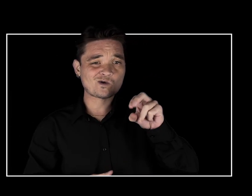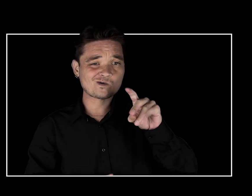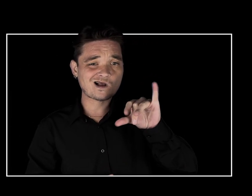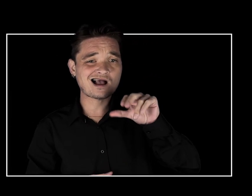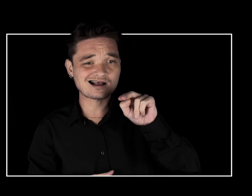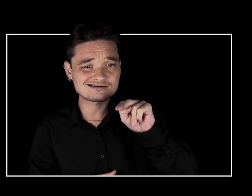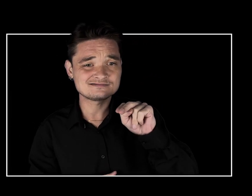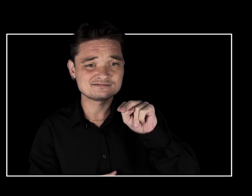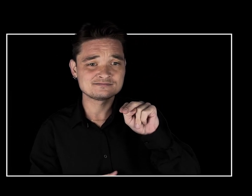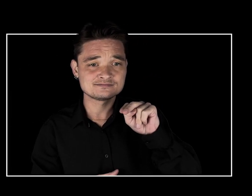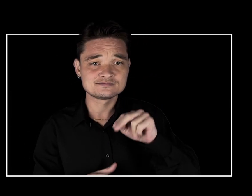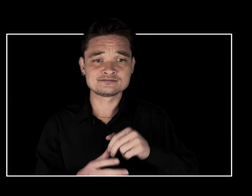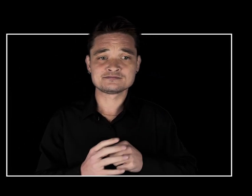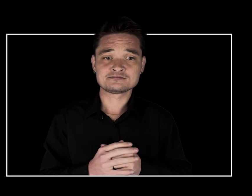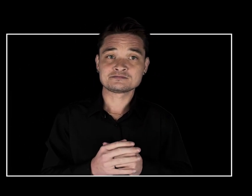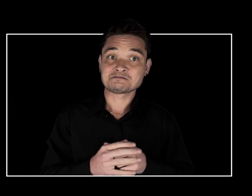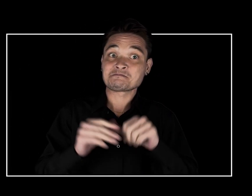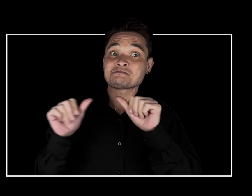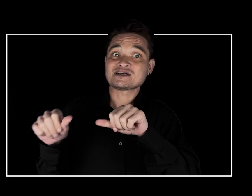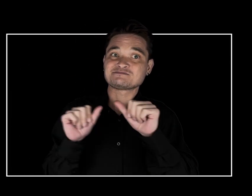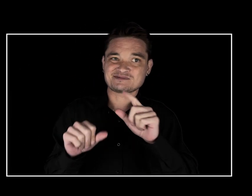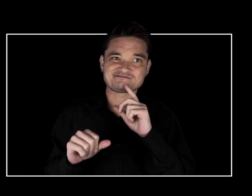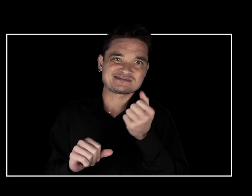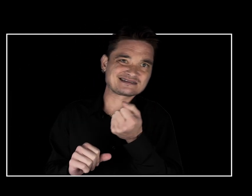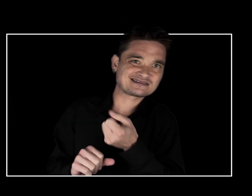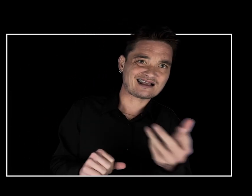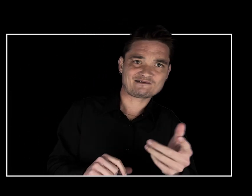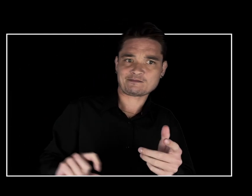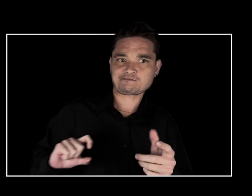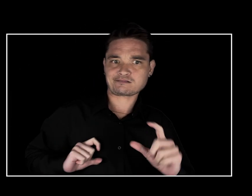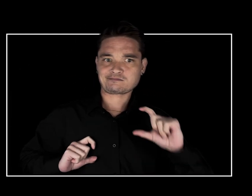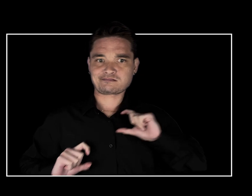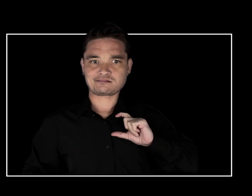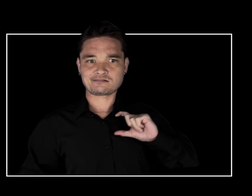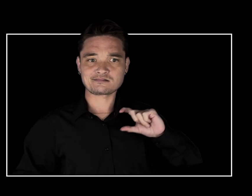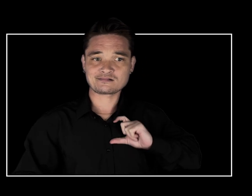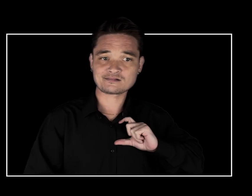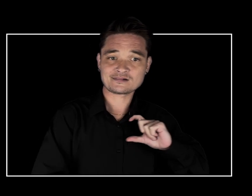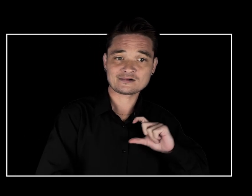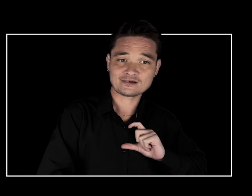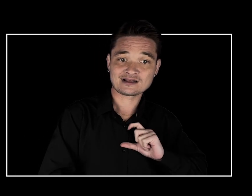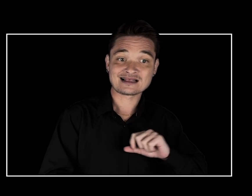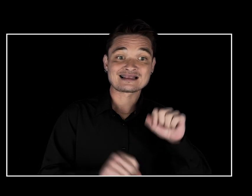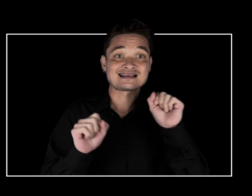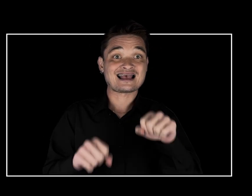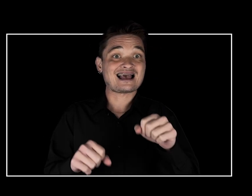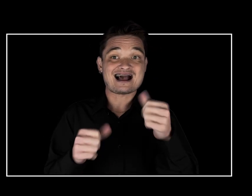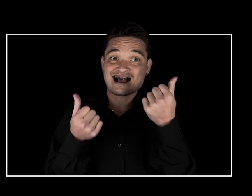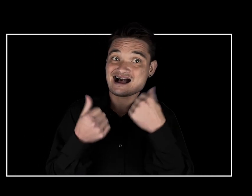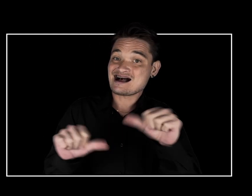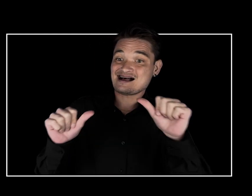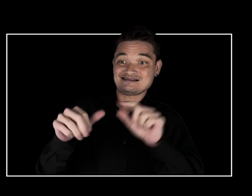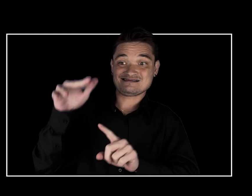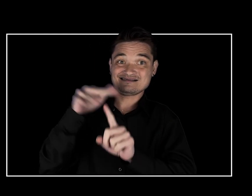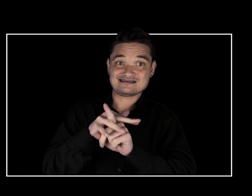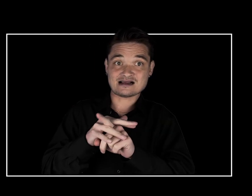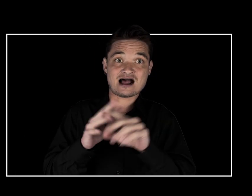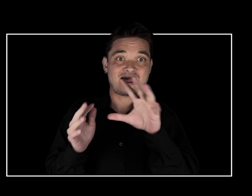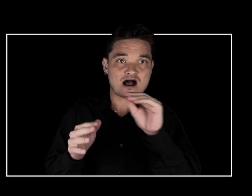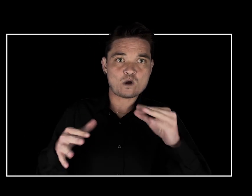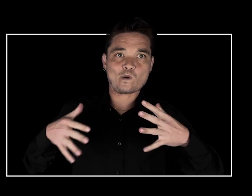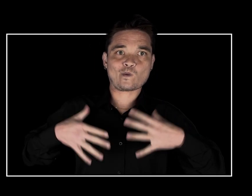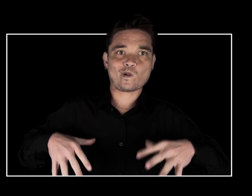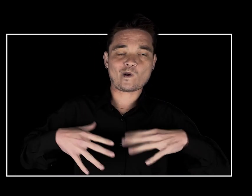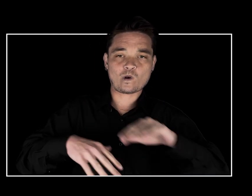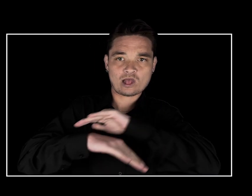be more than one source of bleeding. Bleeding can occur anywhere on the body and may be hidden by clothes. You may need to